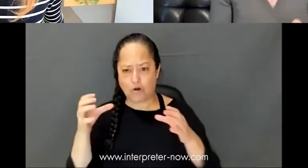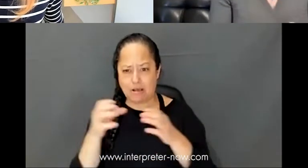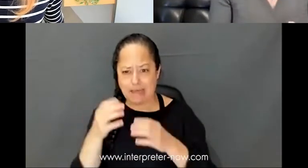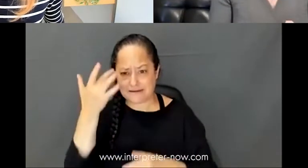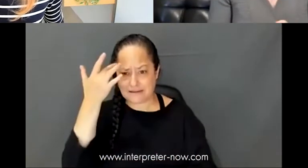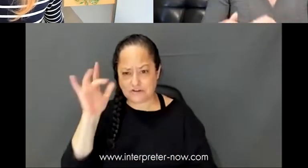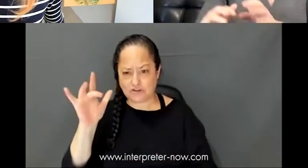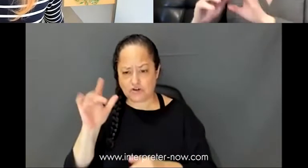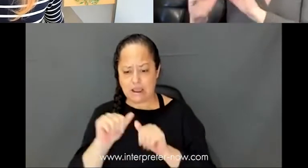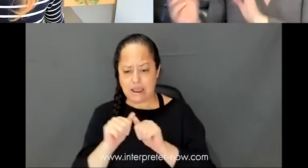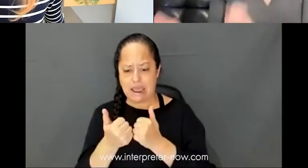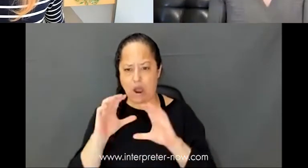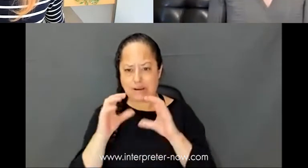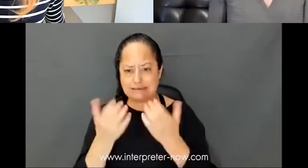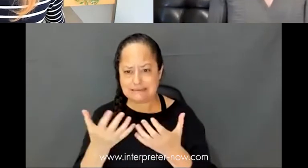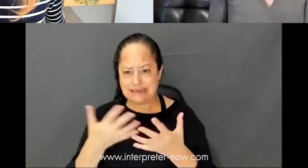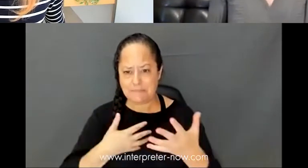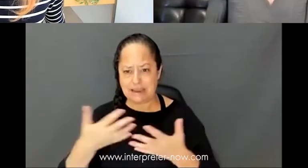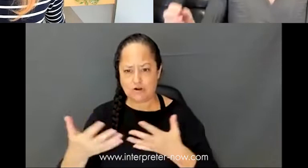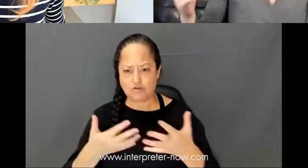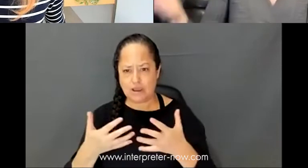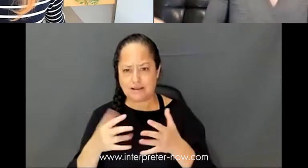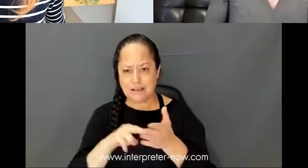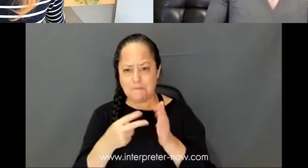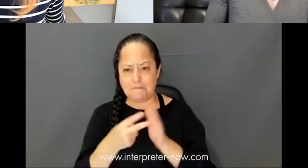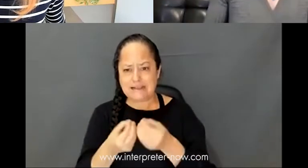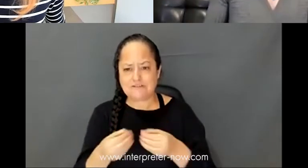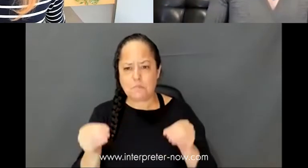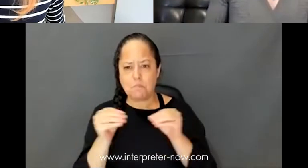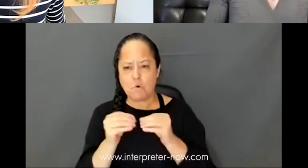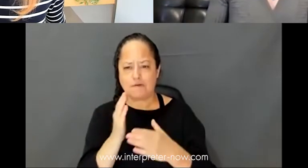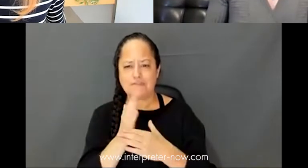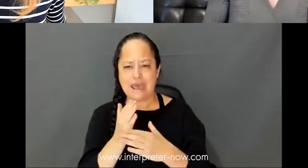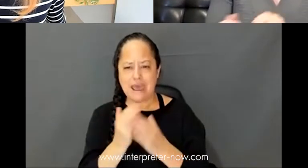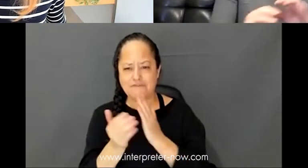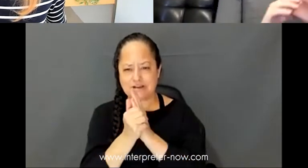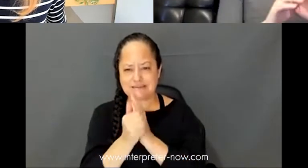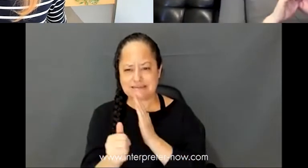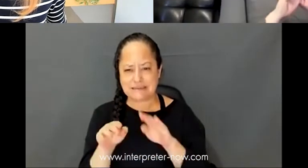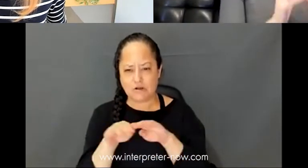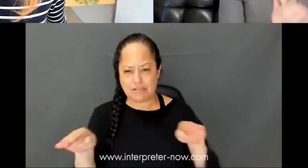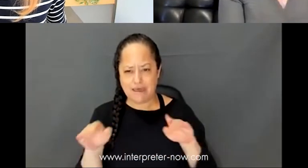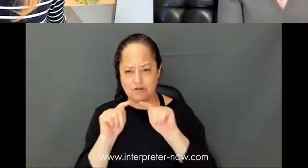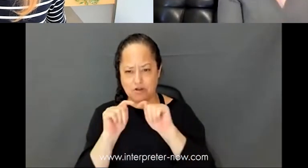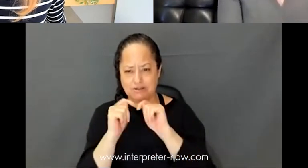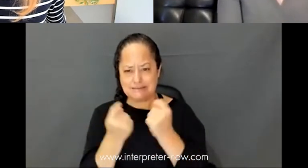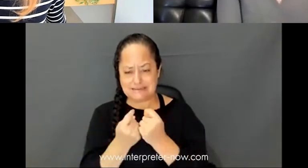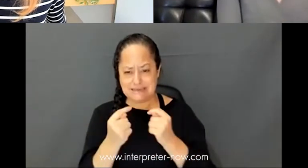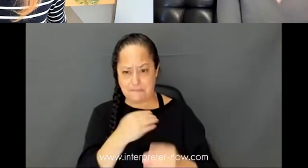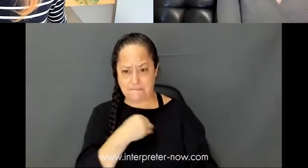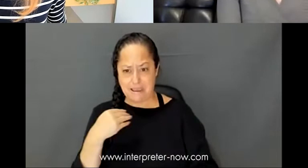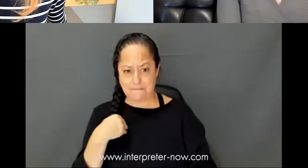a team interacts means so much more than the average skill level of the team member. The diversity of the